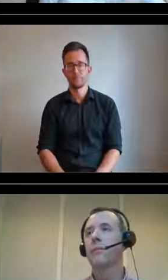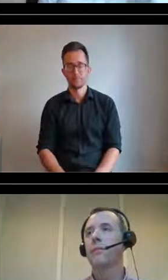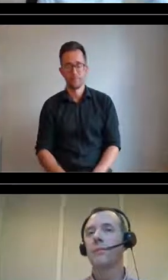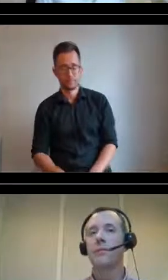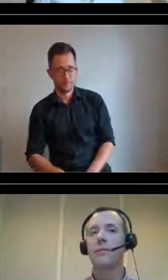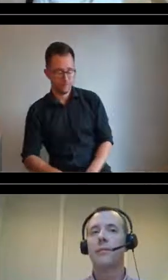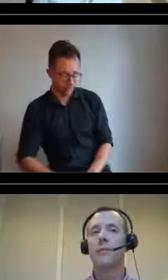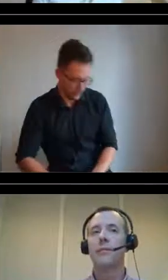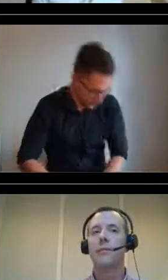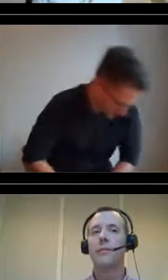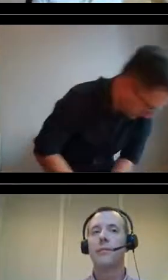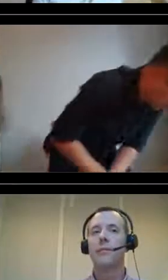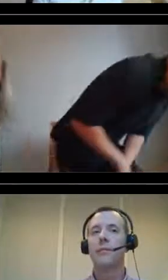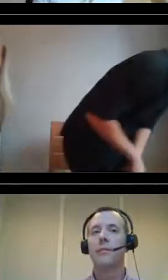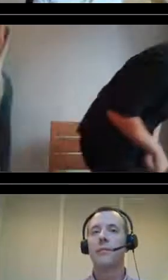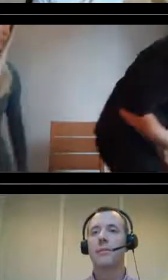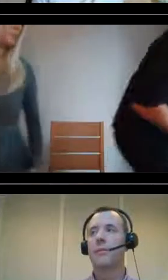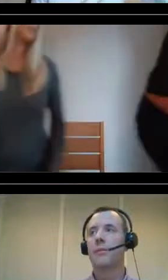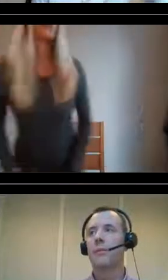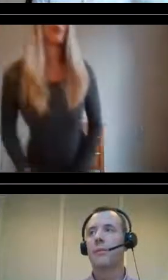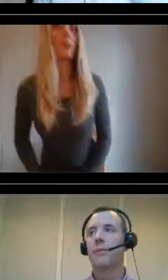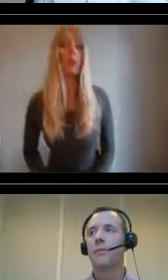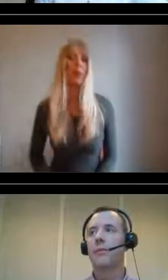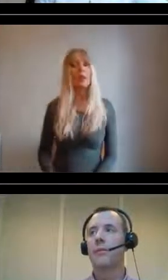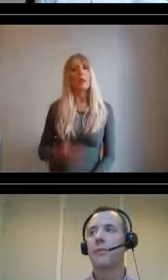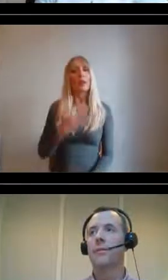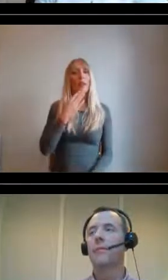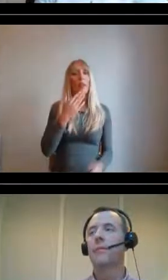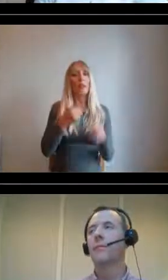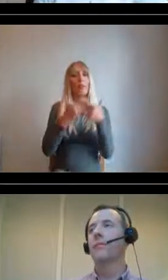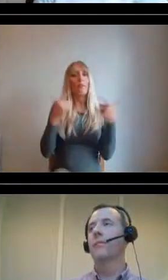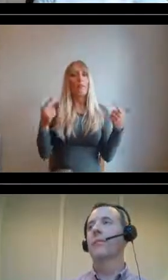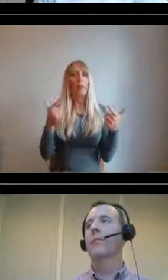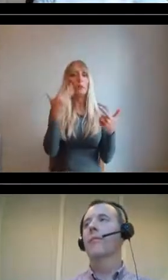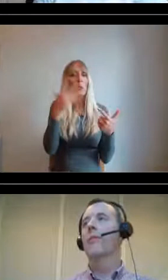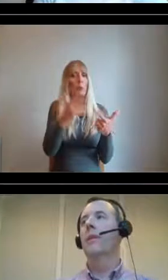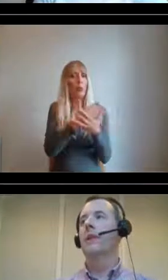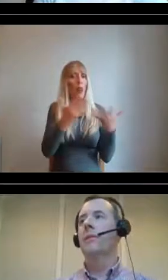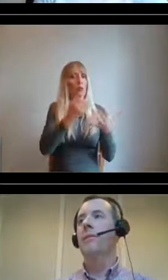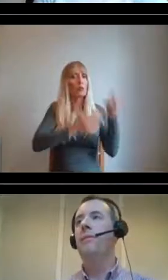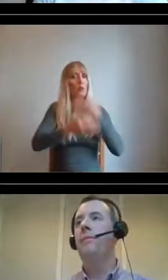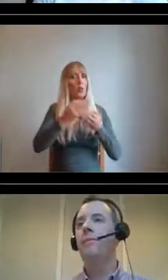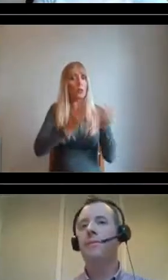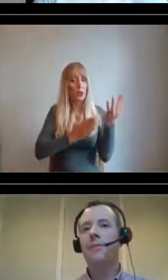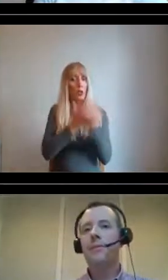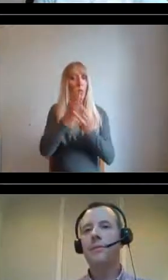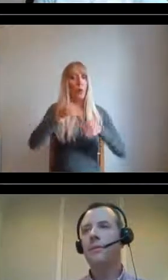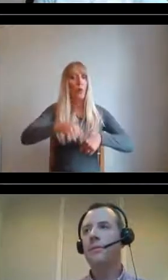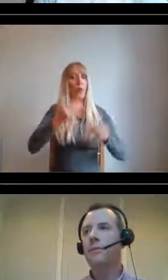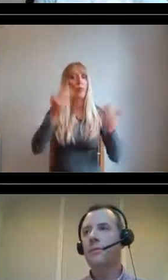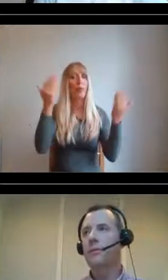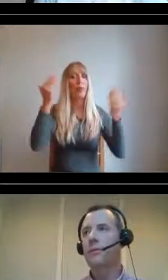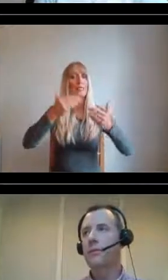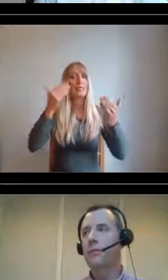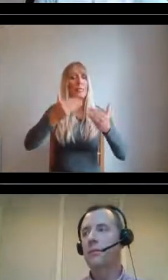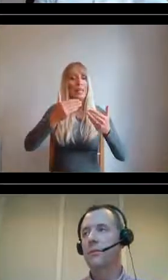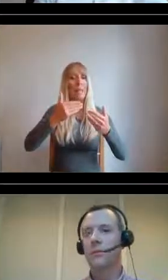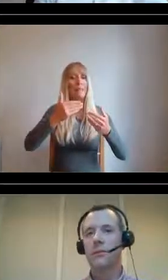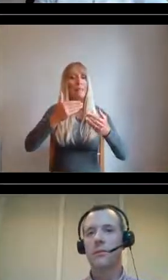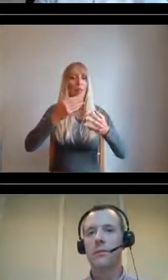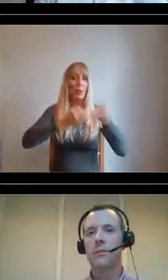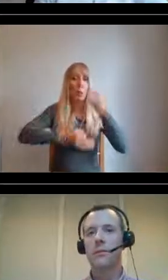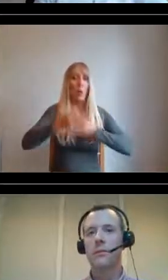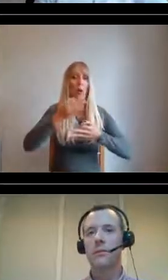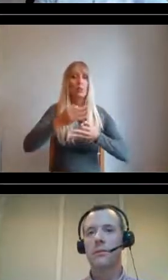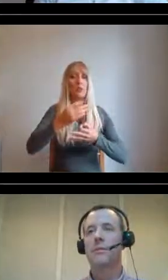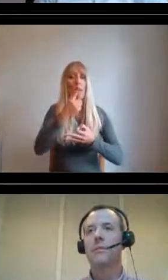Thank you very much for that. We've actually had quite a few questions come in this evening, which is great. We'll probably stay on a little later than planned